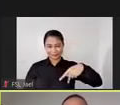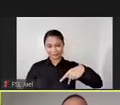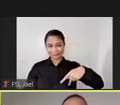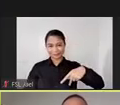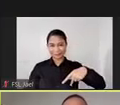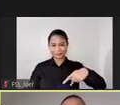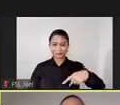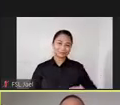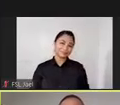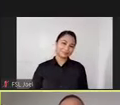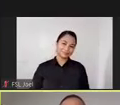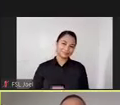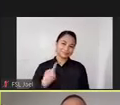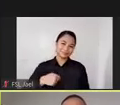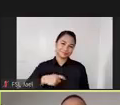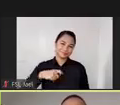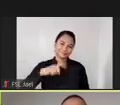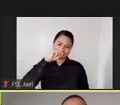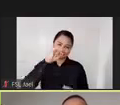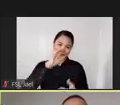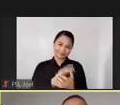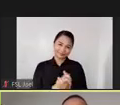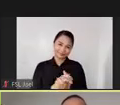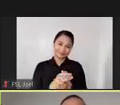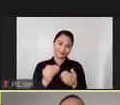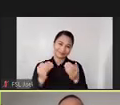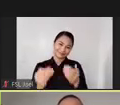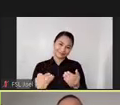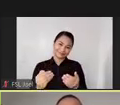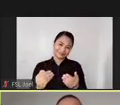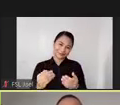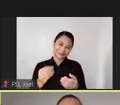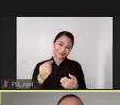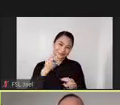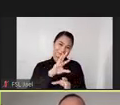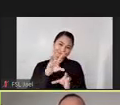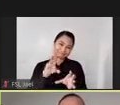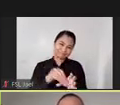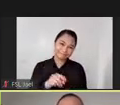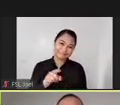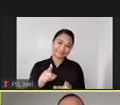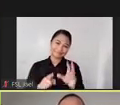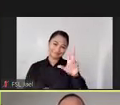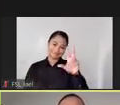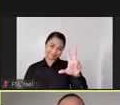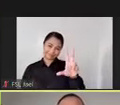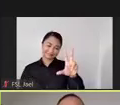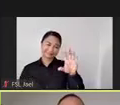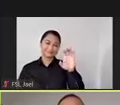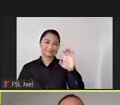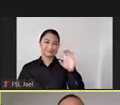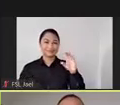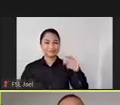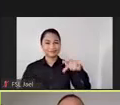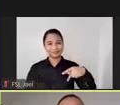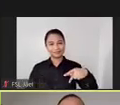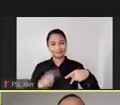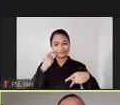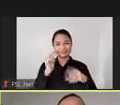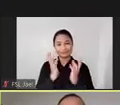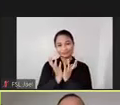and inclusive growth can be possible. By instituting systems change, strengthening a network of support, building